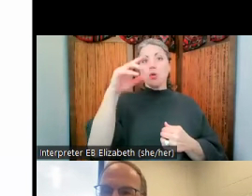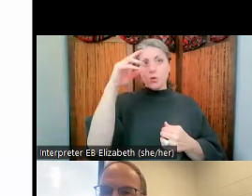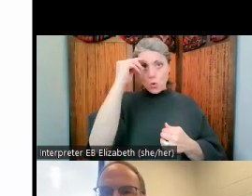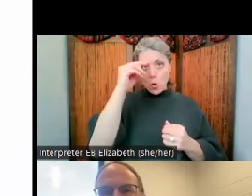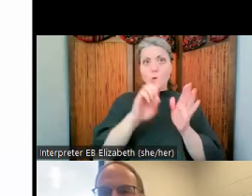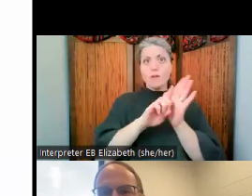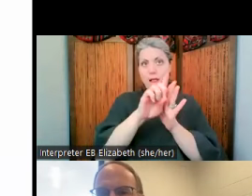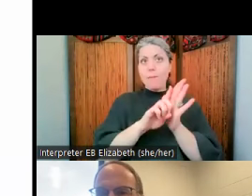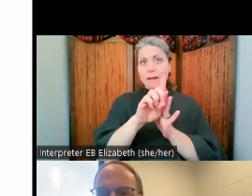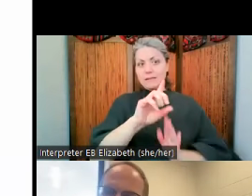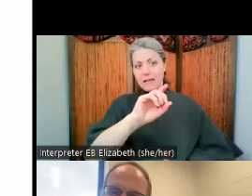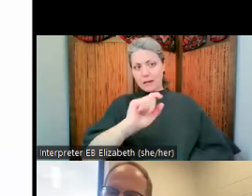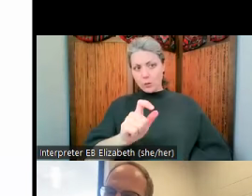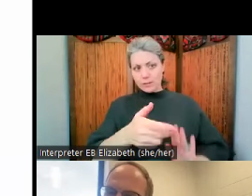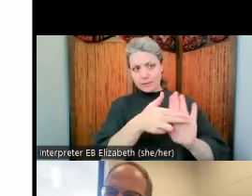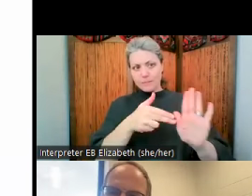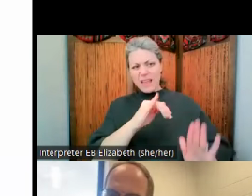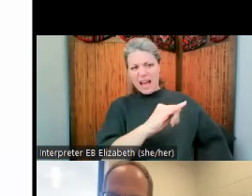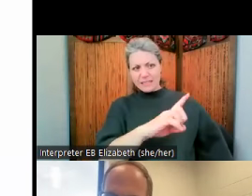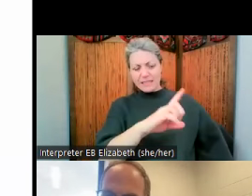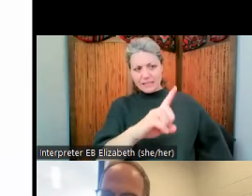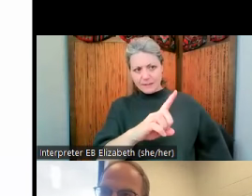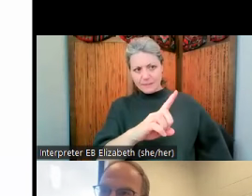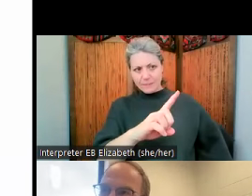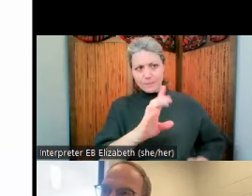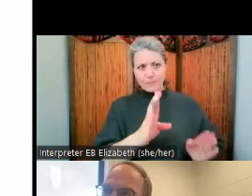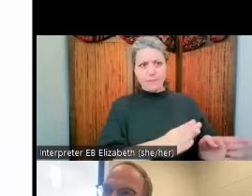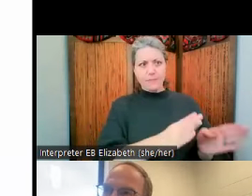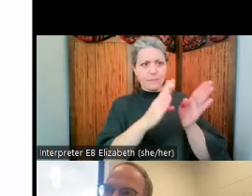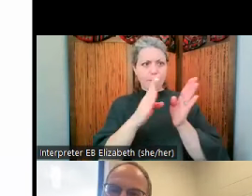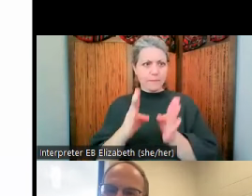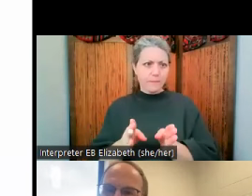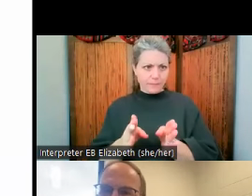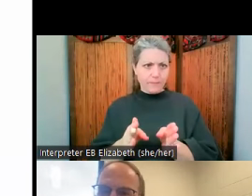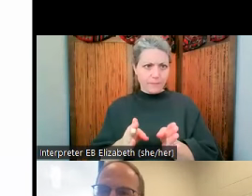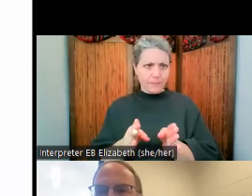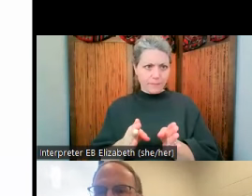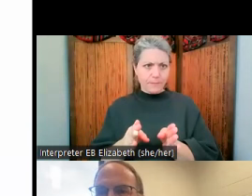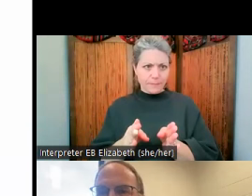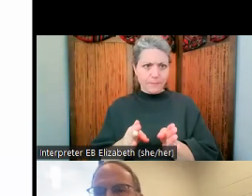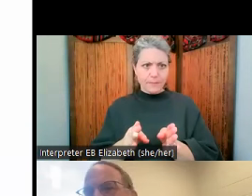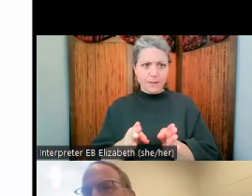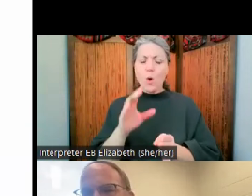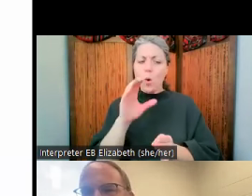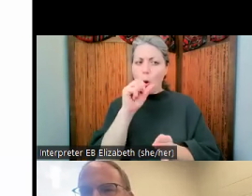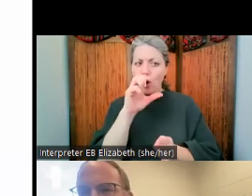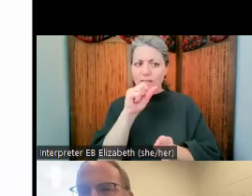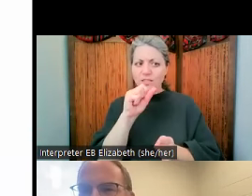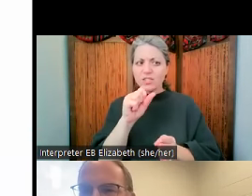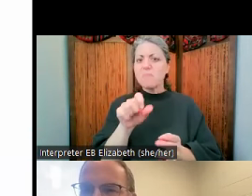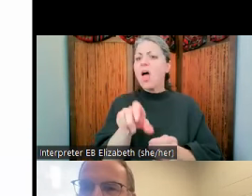families raising children who might have other diagnoses, such as diabetes or asthma. And then the red are families raising children